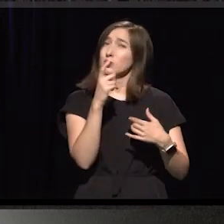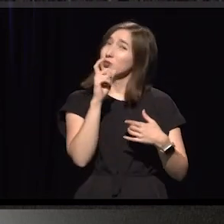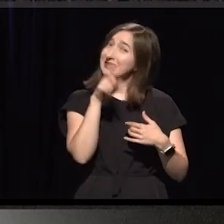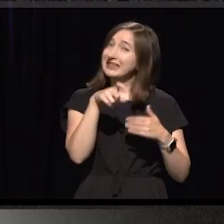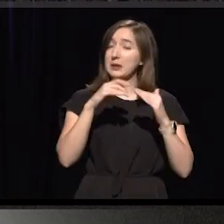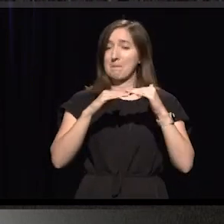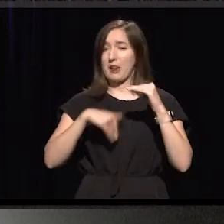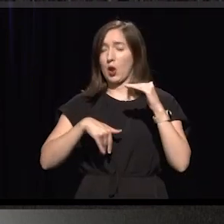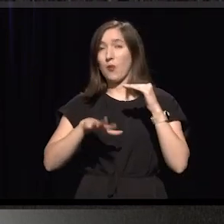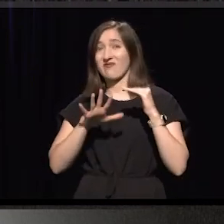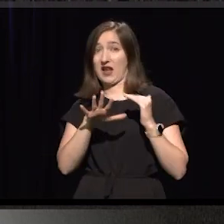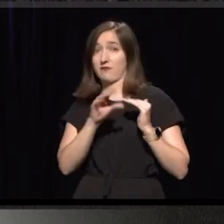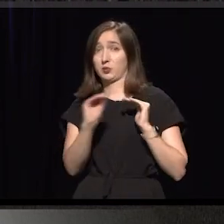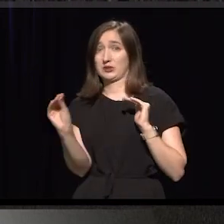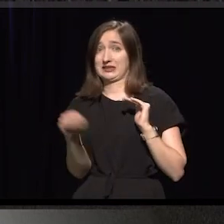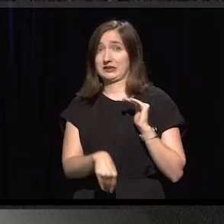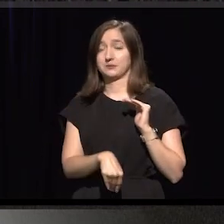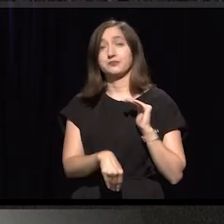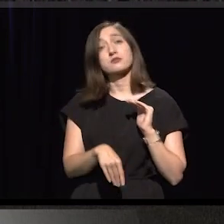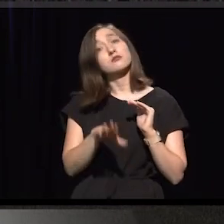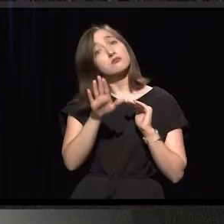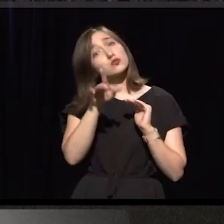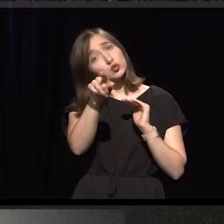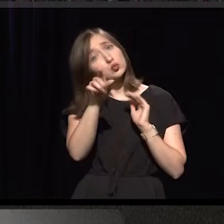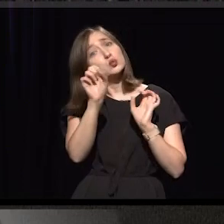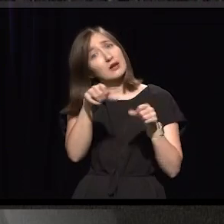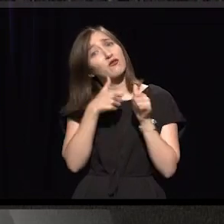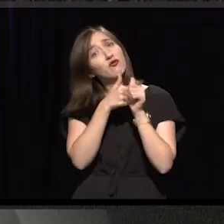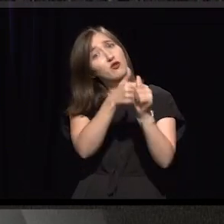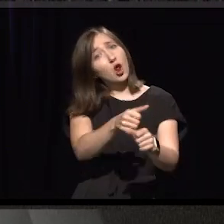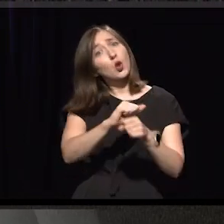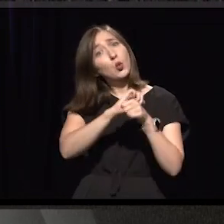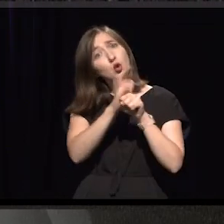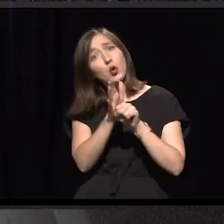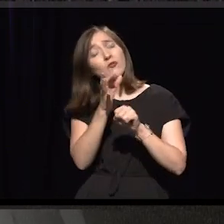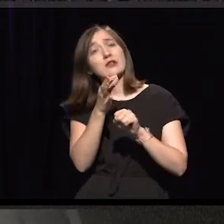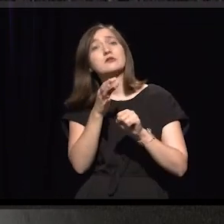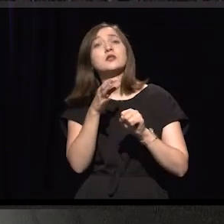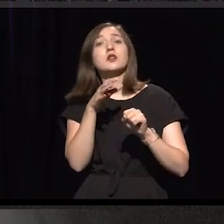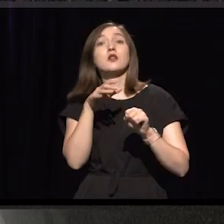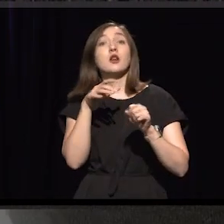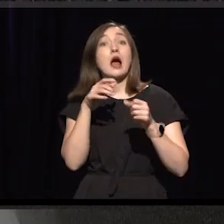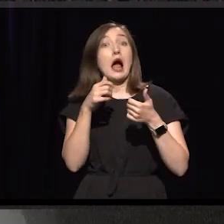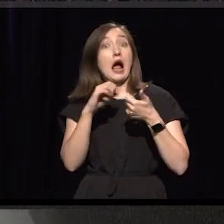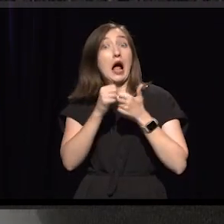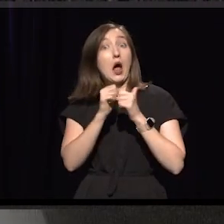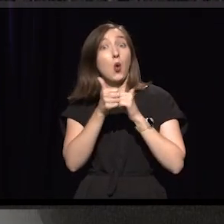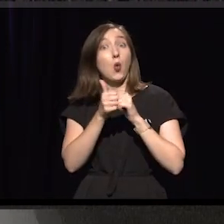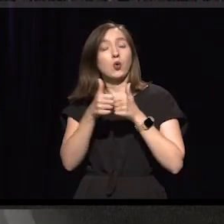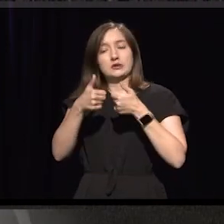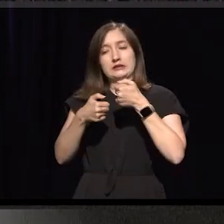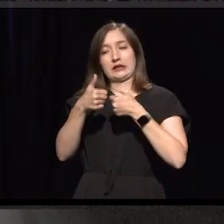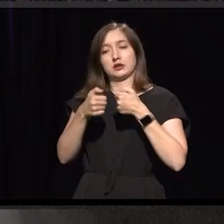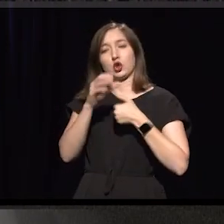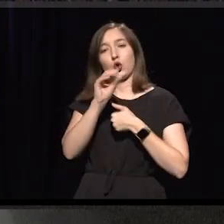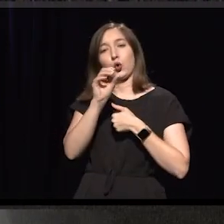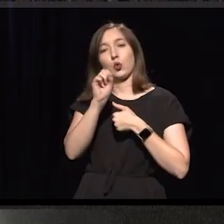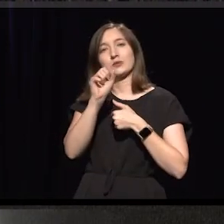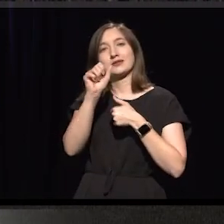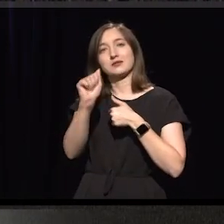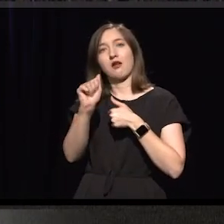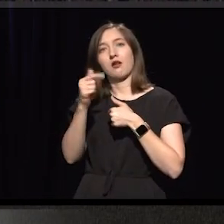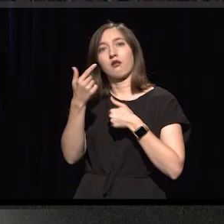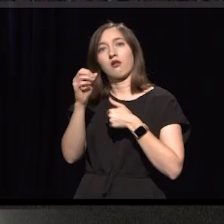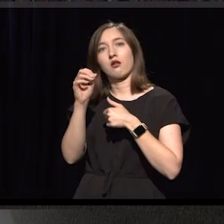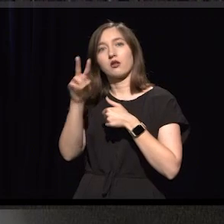hard work. As always, you can subscribe to the latest updates on COVID-19 in our community by texting COSAGOV COSAGOV to 55000,